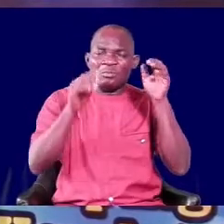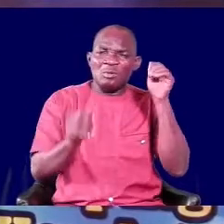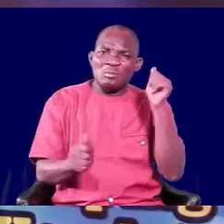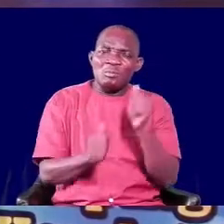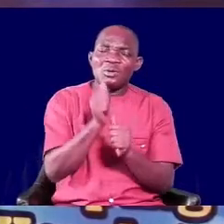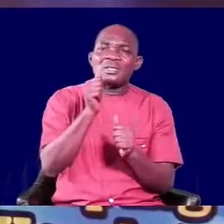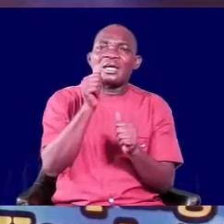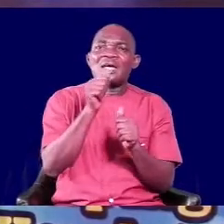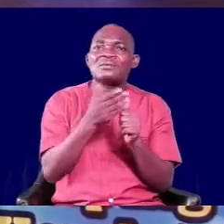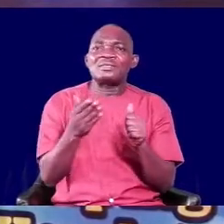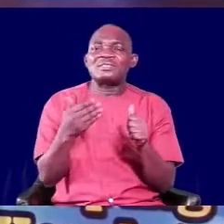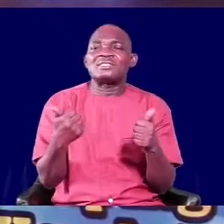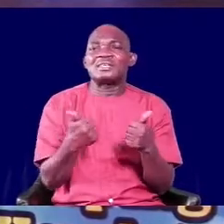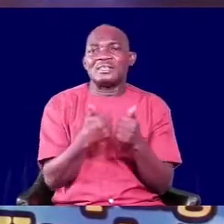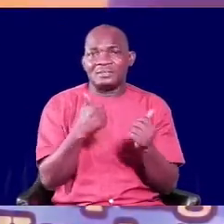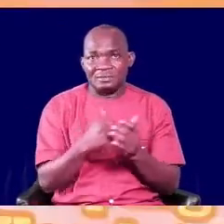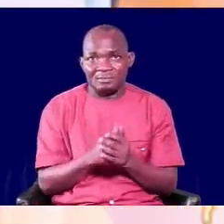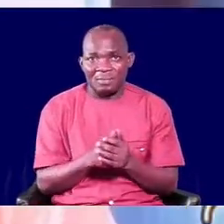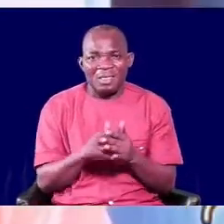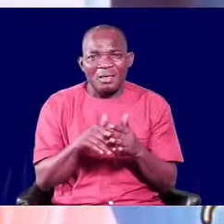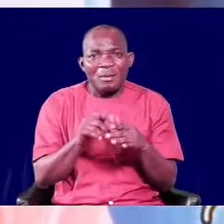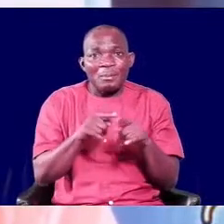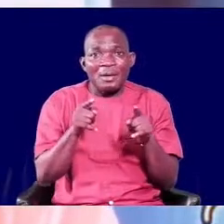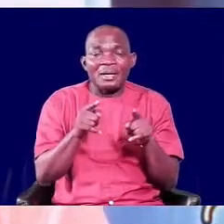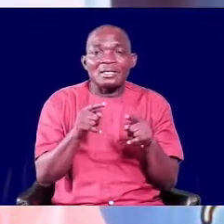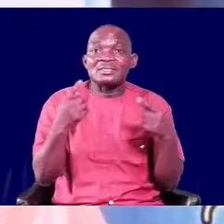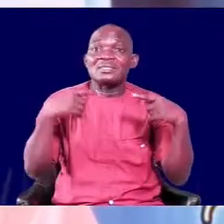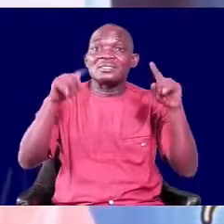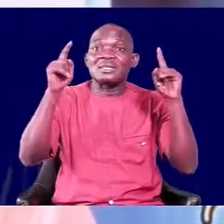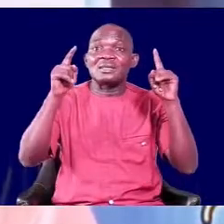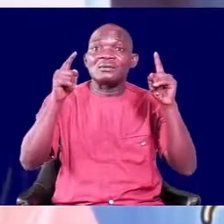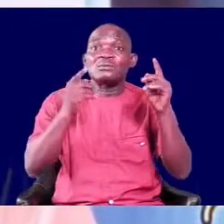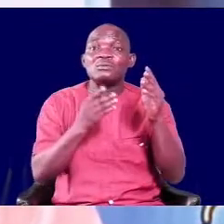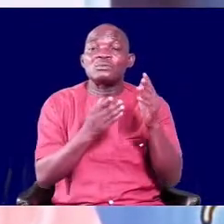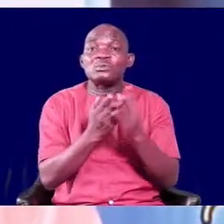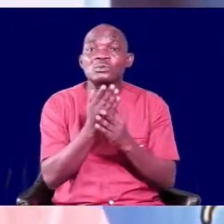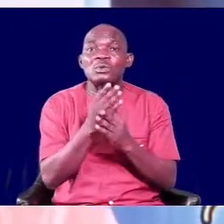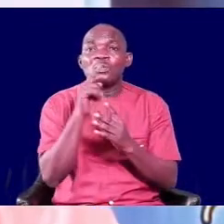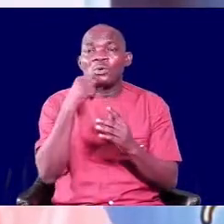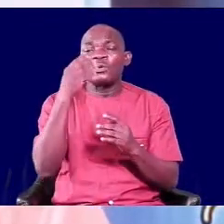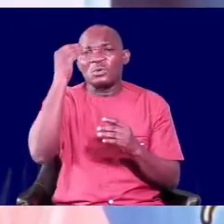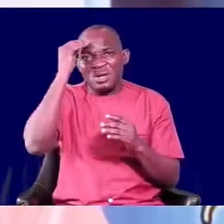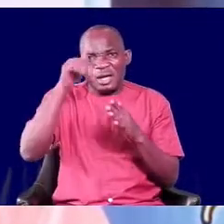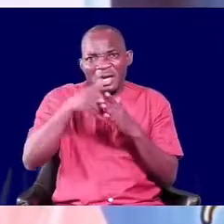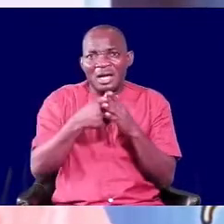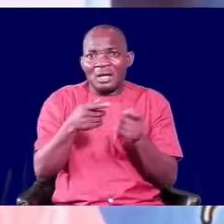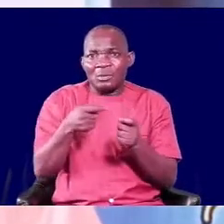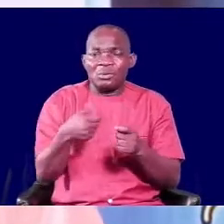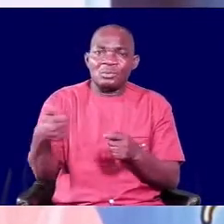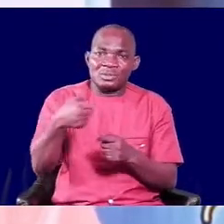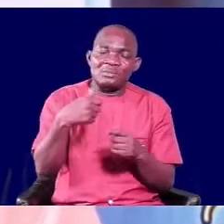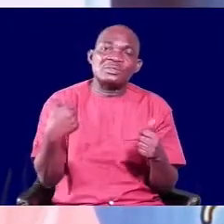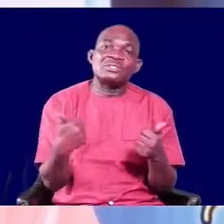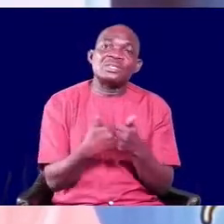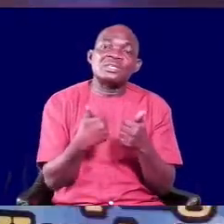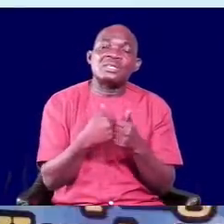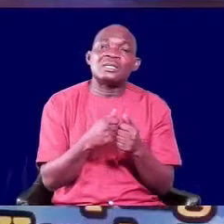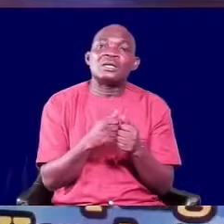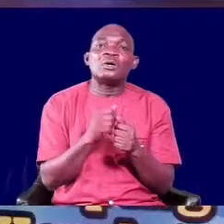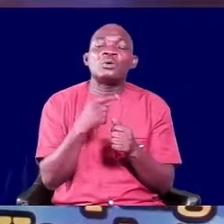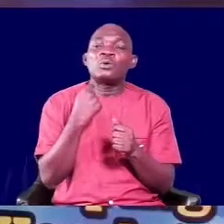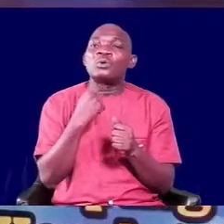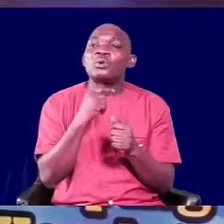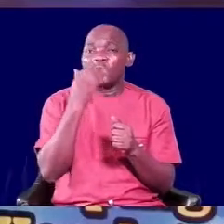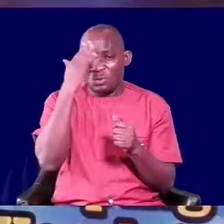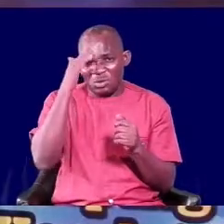of almost every challenge we face. However, success only comes to those who know how to overcome their challenges and